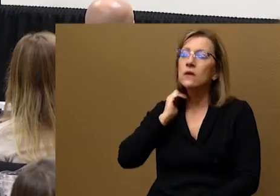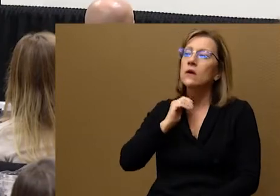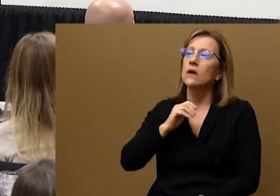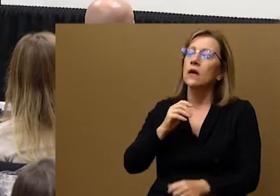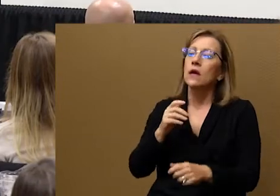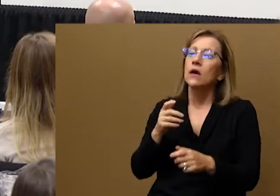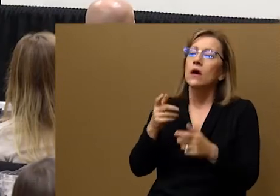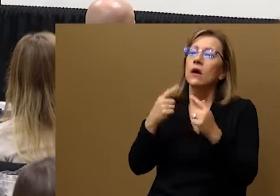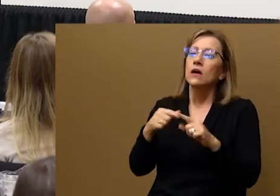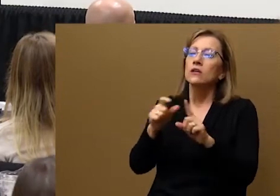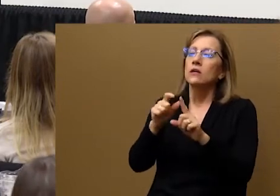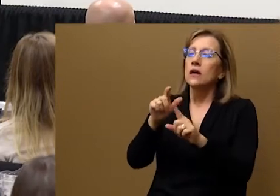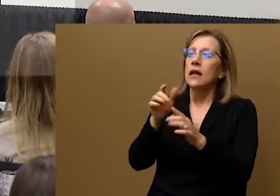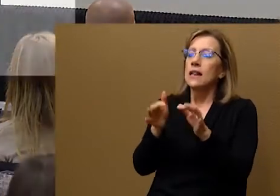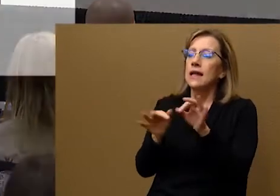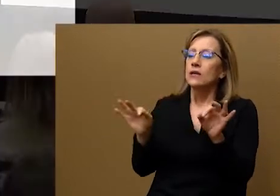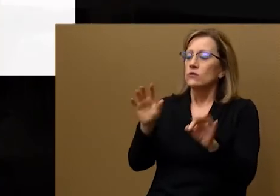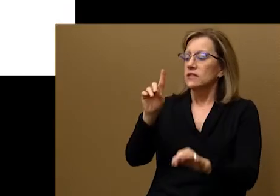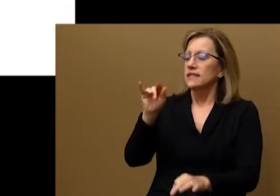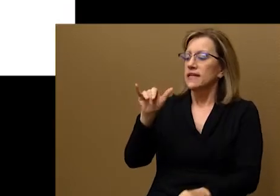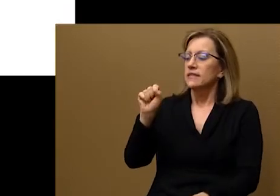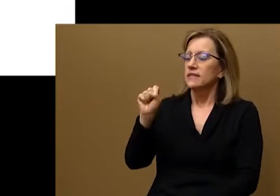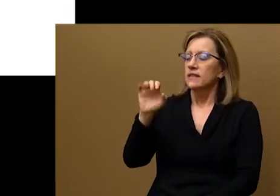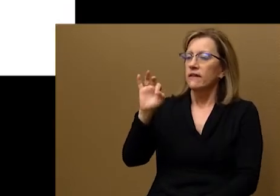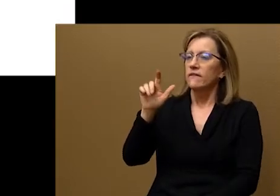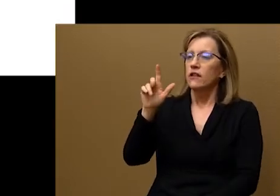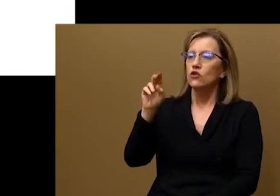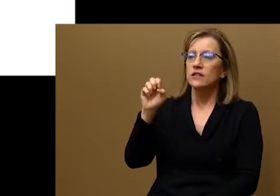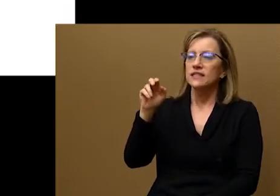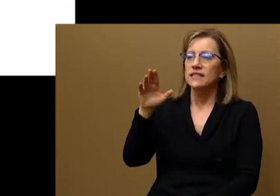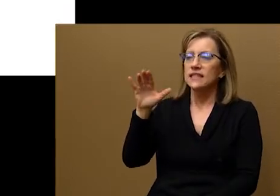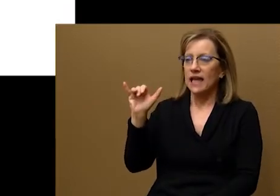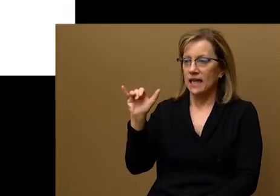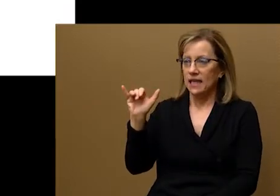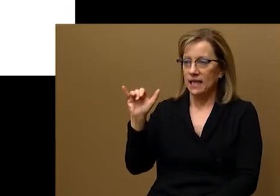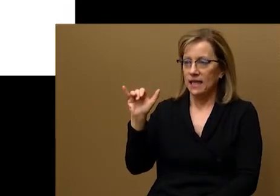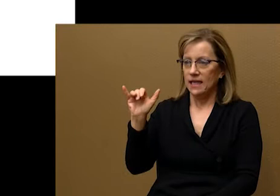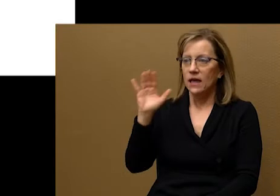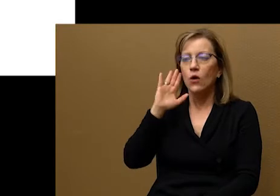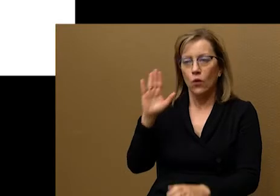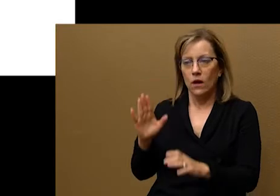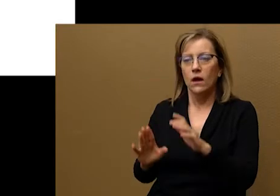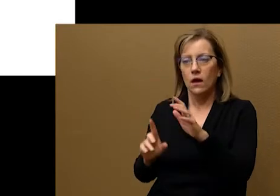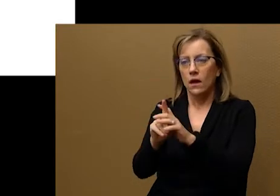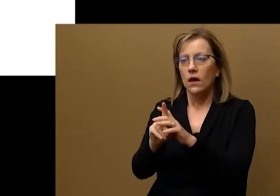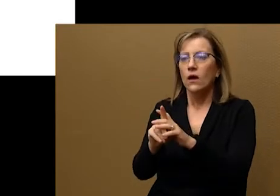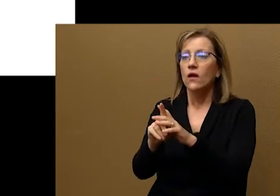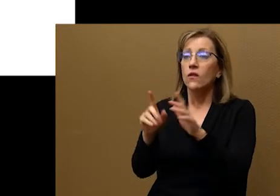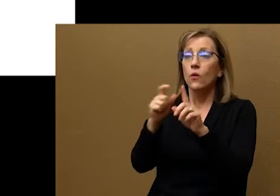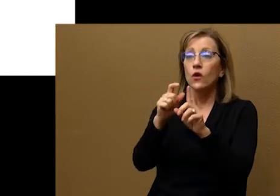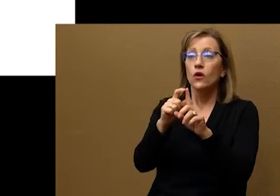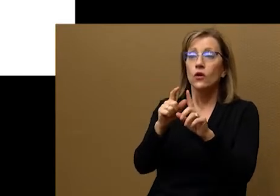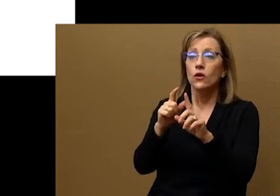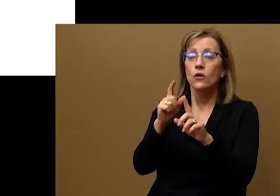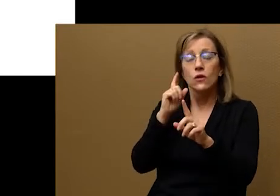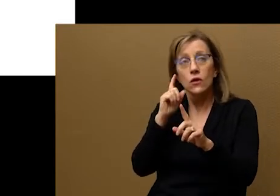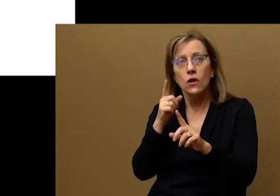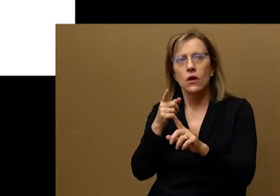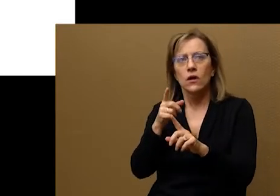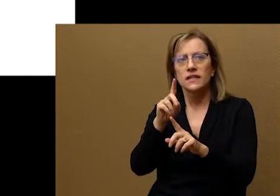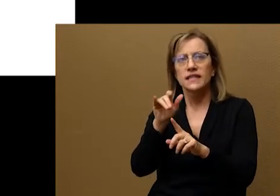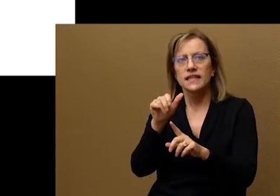Also, the term language disfluency is going to come up. And many of you probably know, usually when the